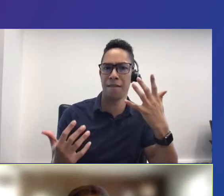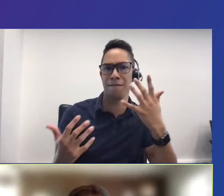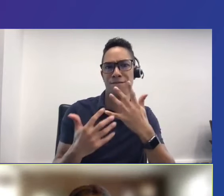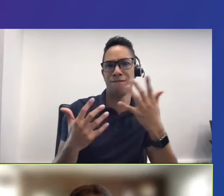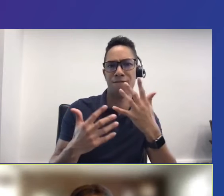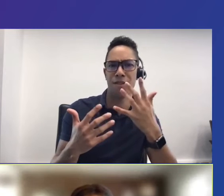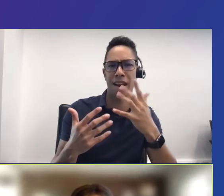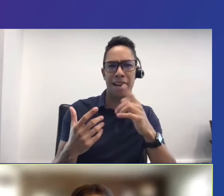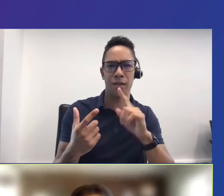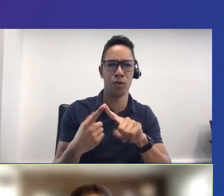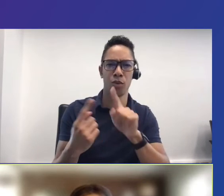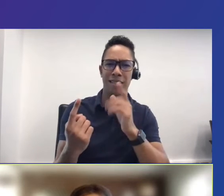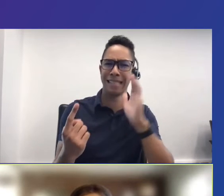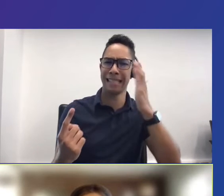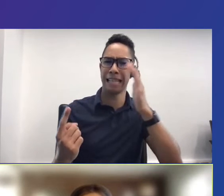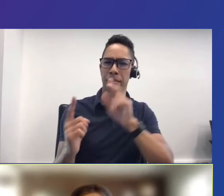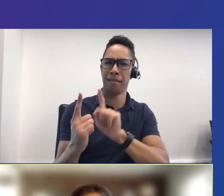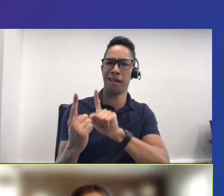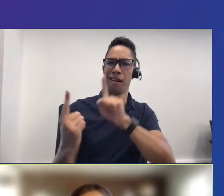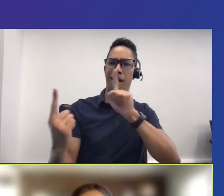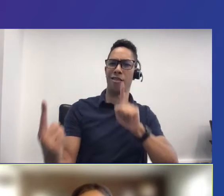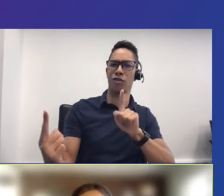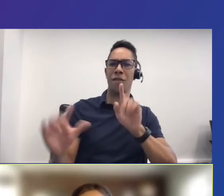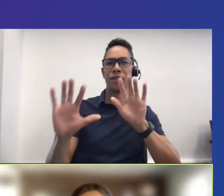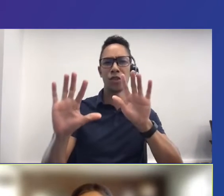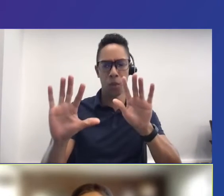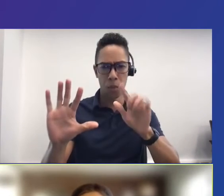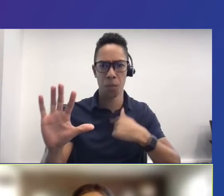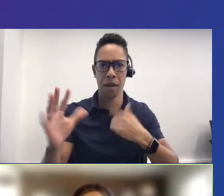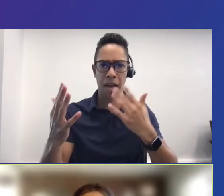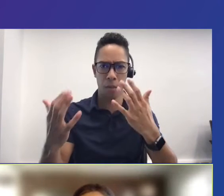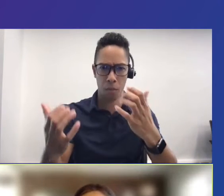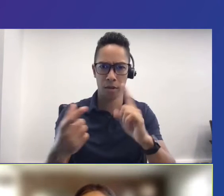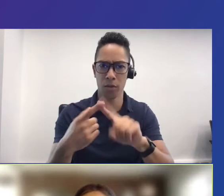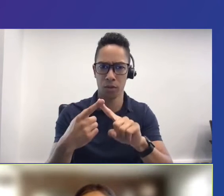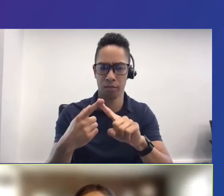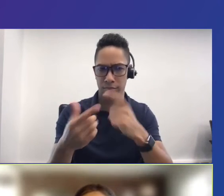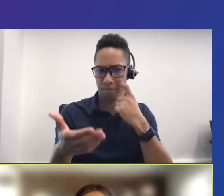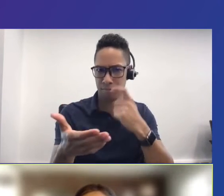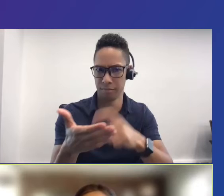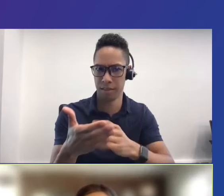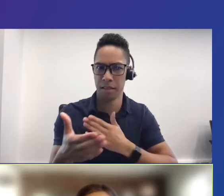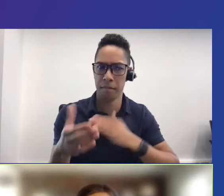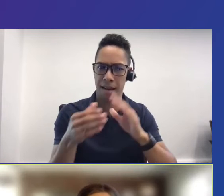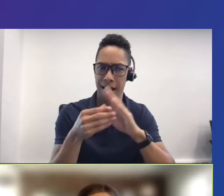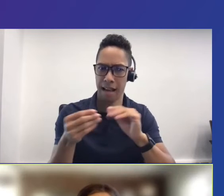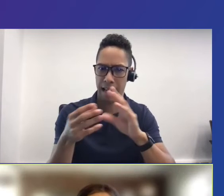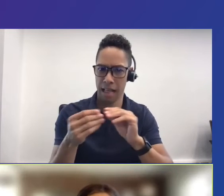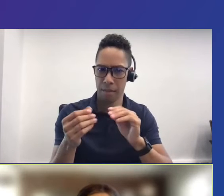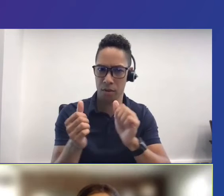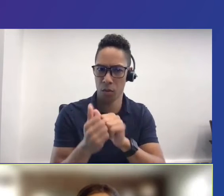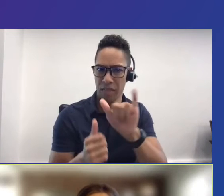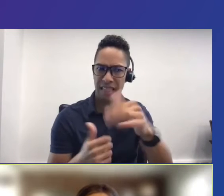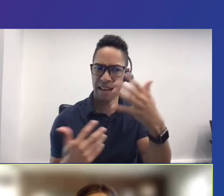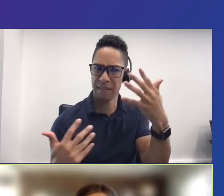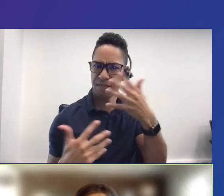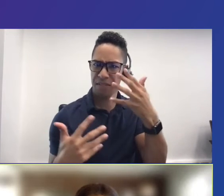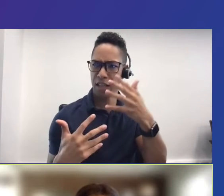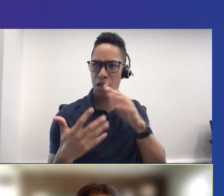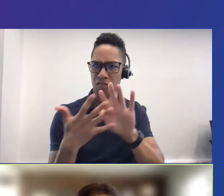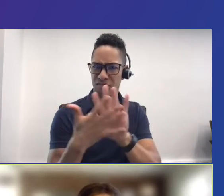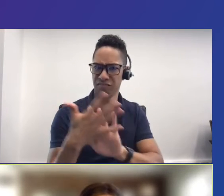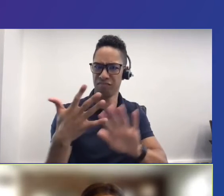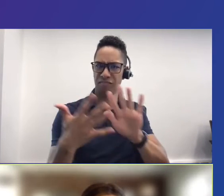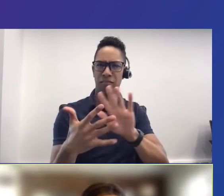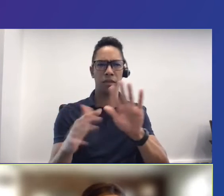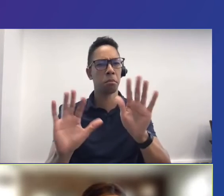And so I would contextualize my comments in that fear of nostalgia, because it